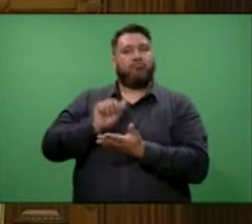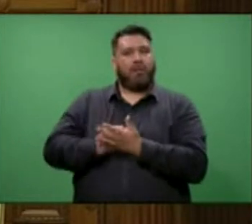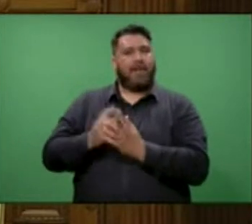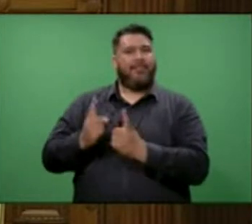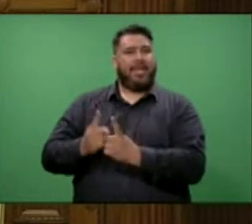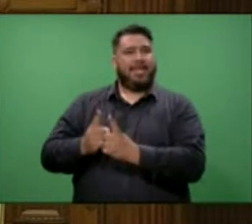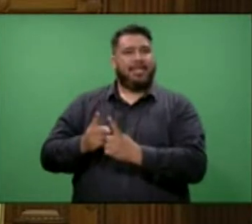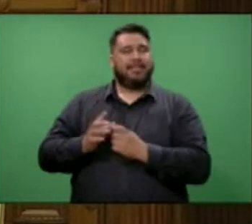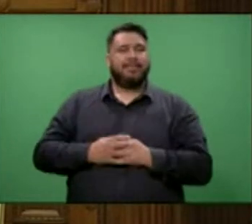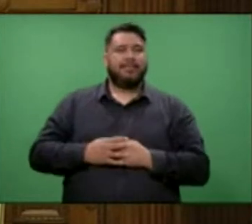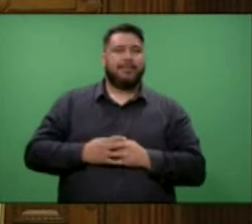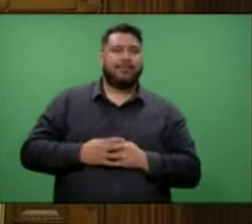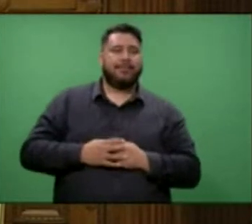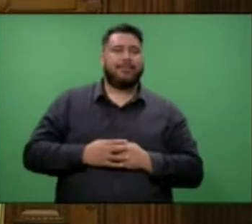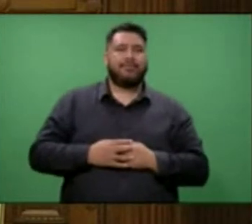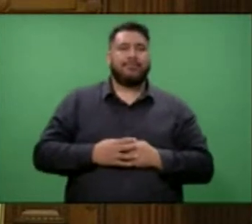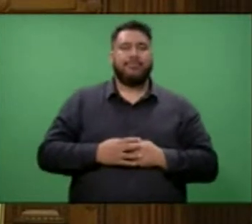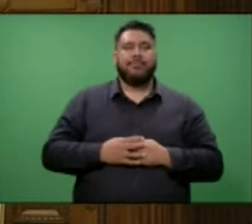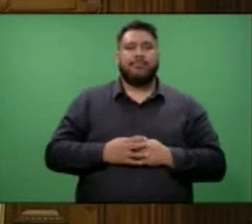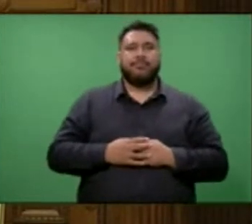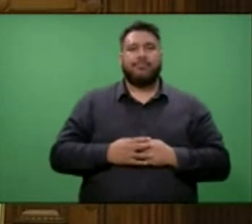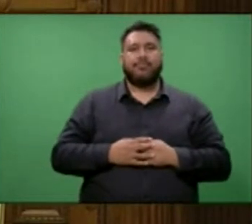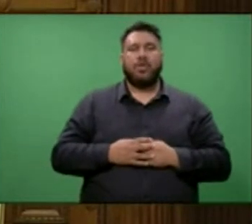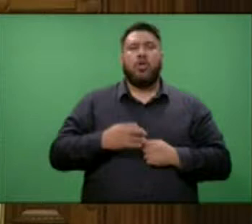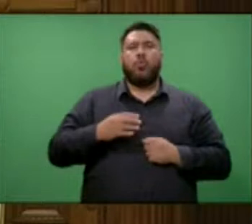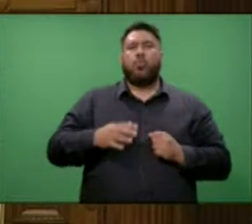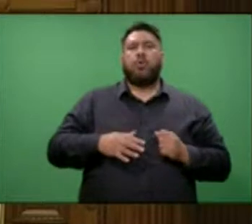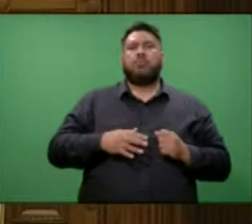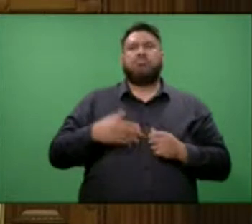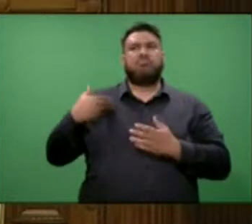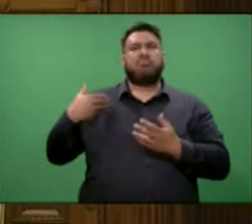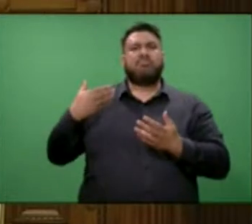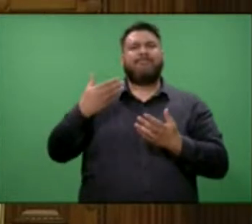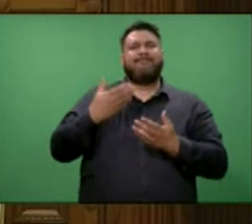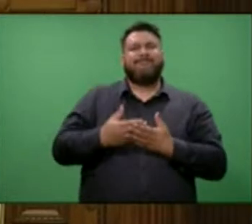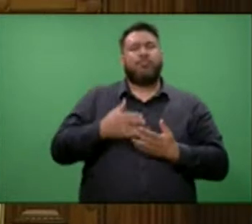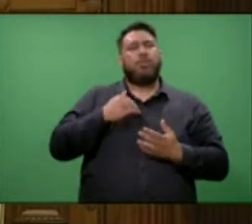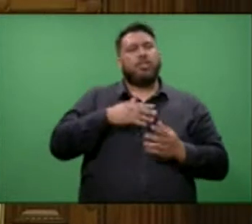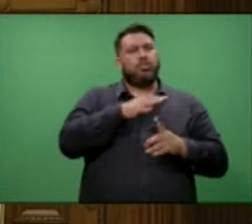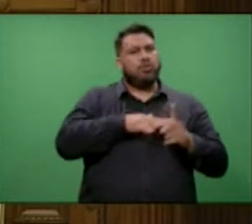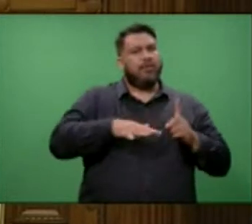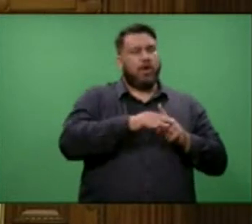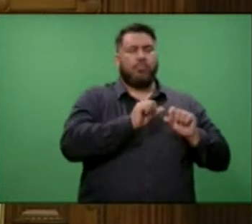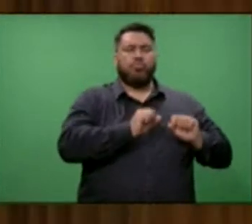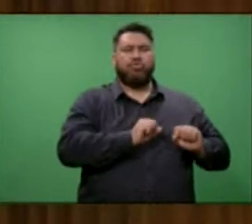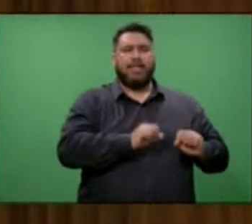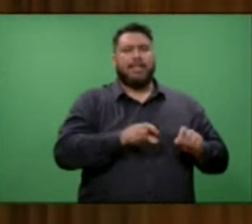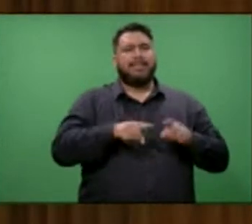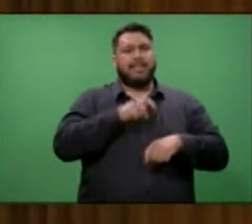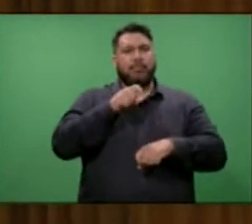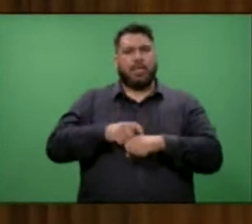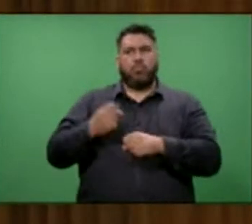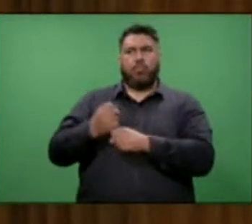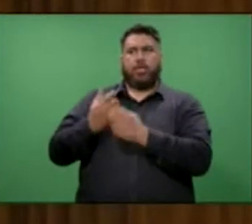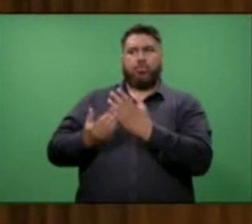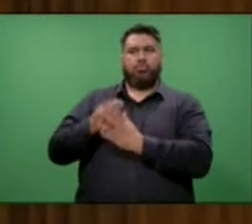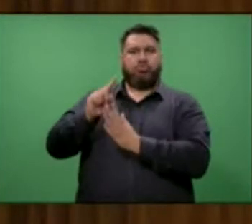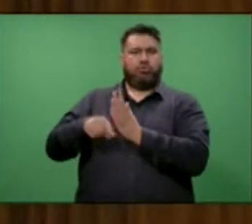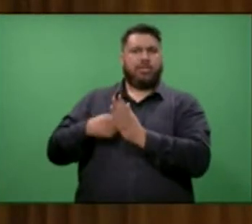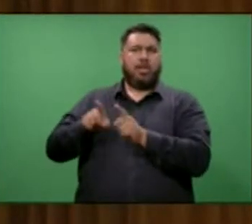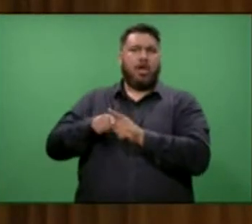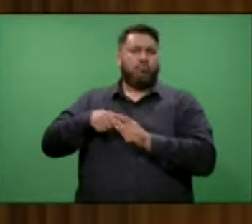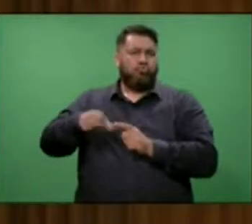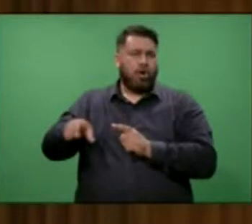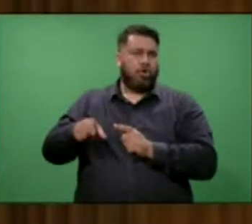costly, takes too long, and has not adequately protected the environment. The government will ensure that New